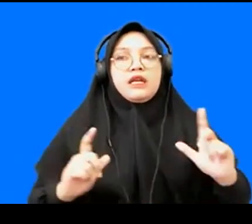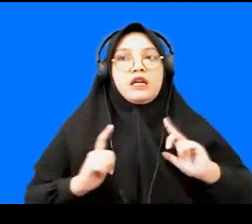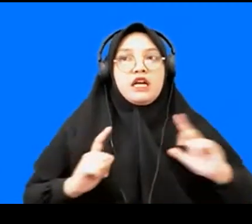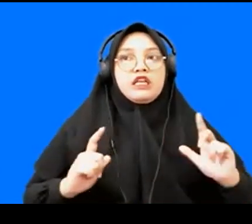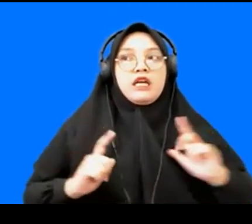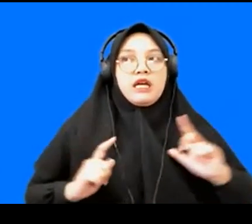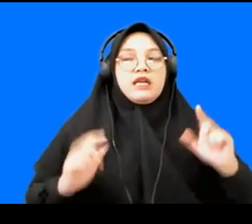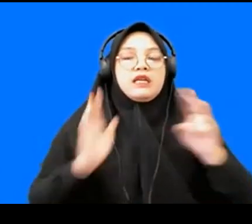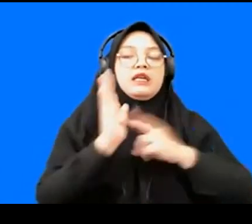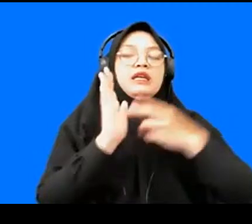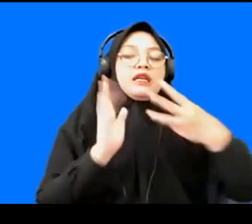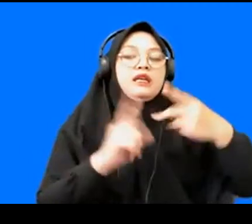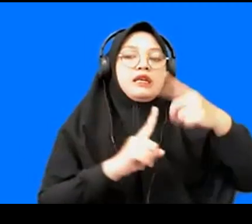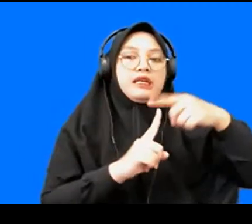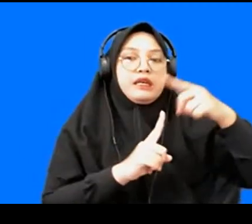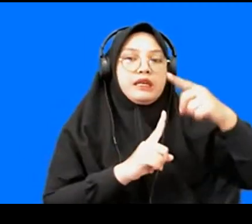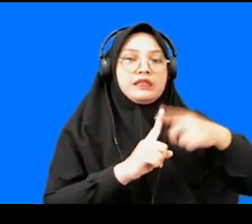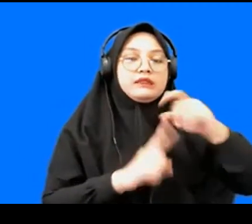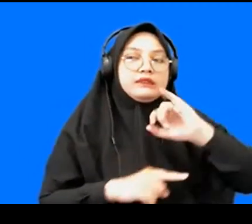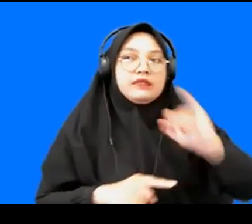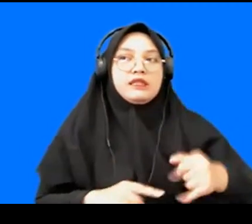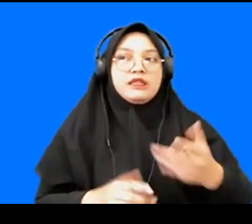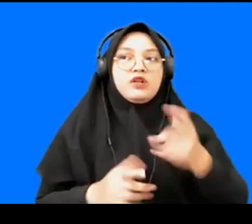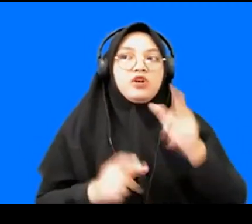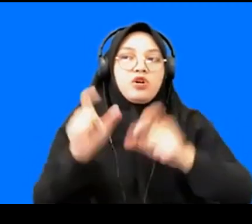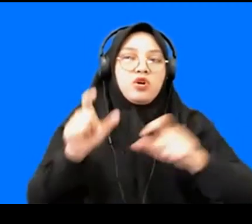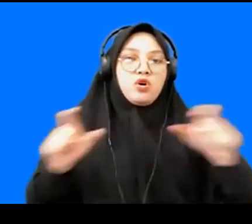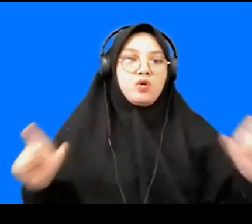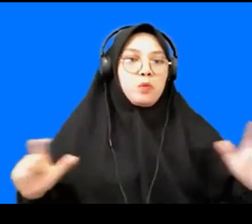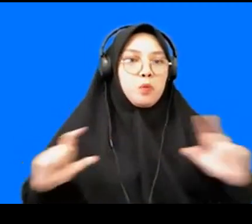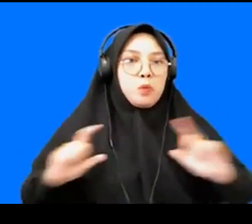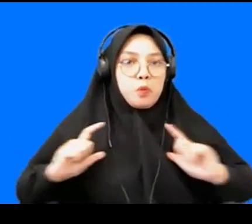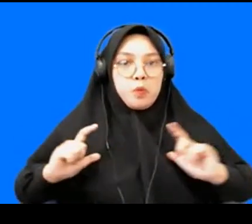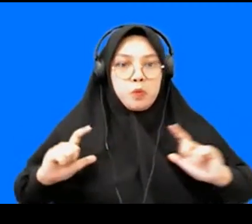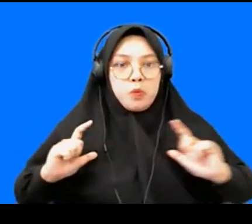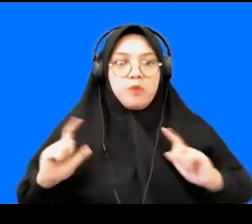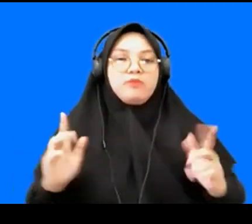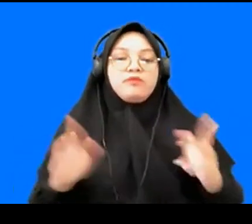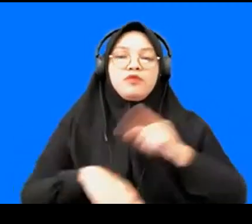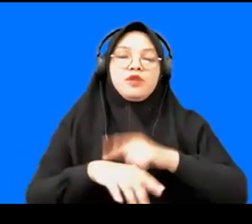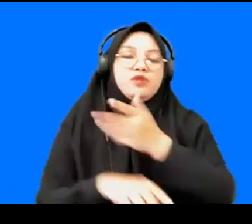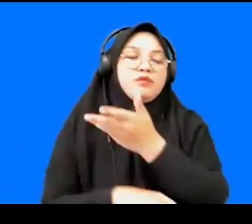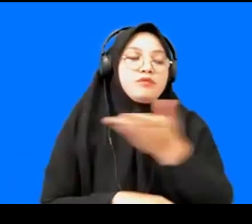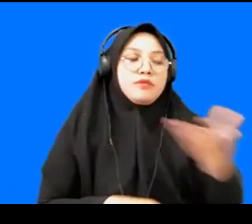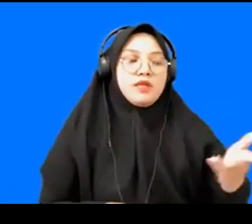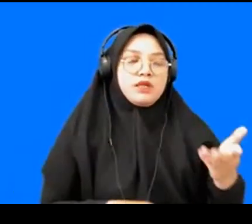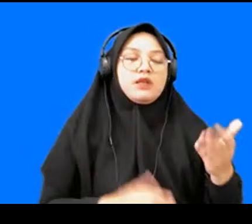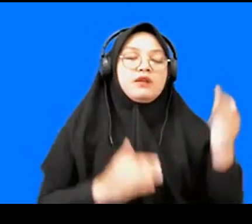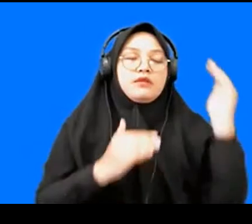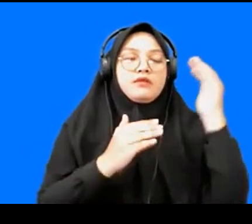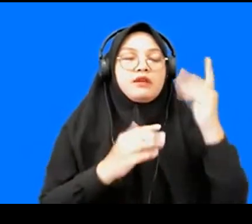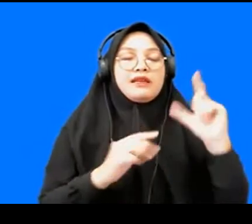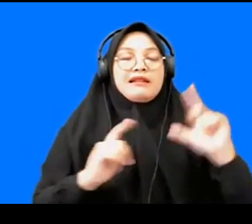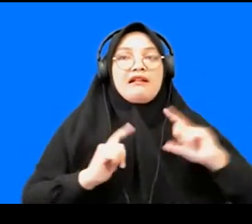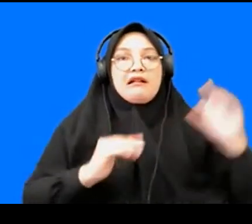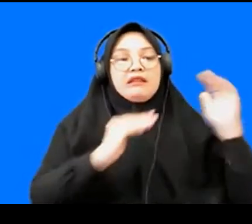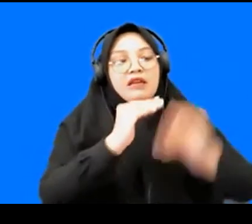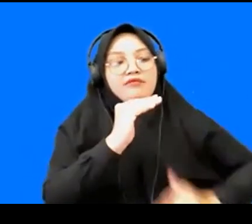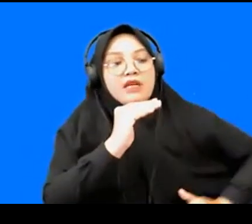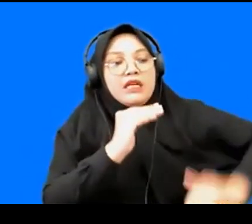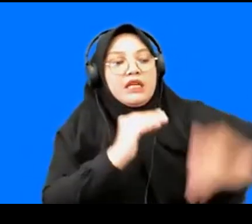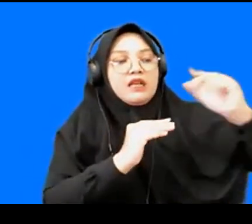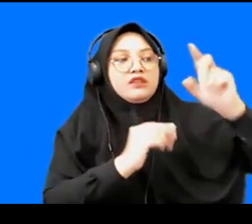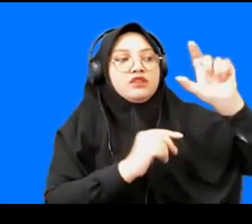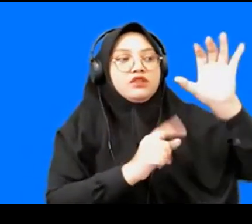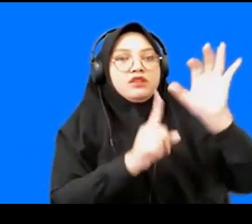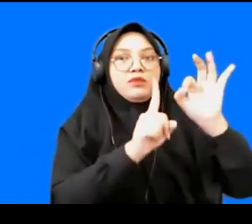the billionaires, no, they increase their net worth like 10 times. For example, Jeff Bezos and Elon Musk and